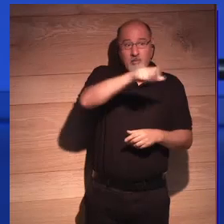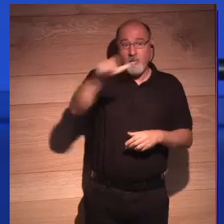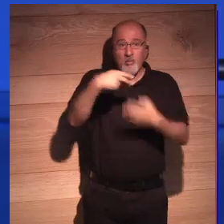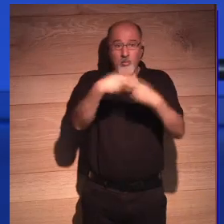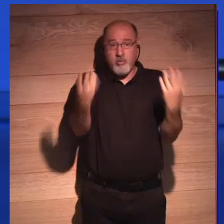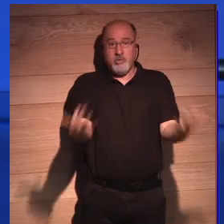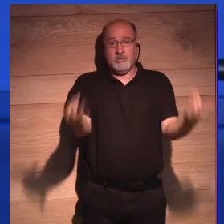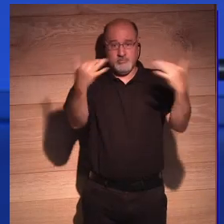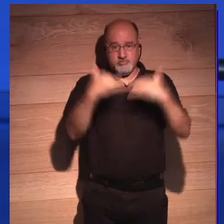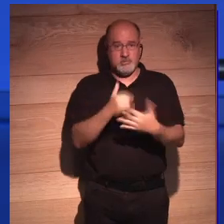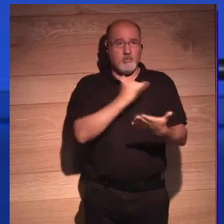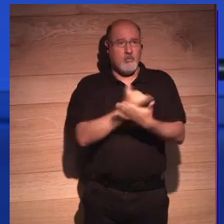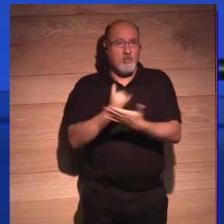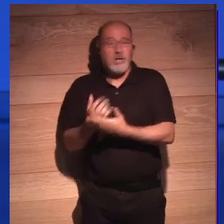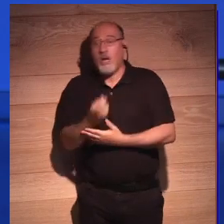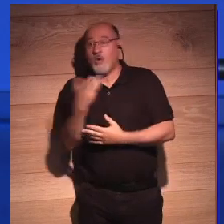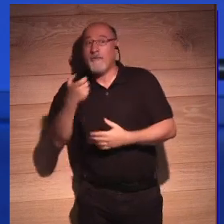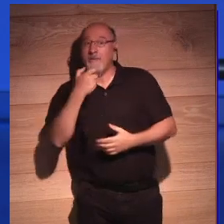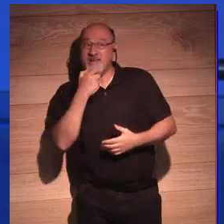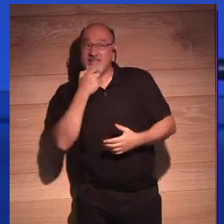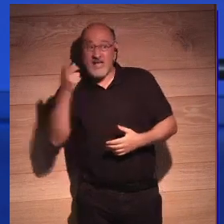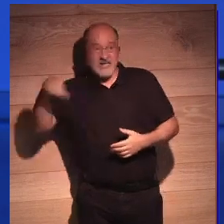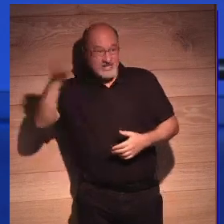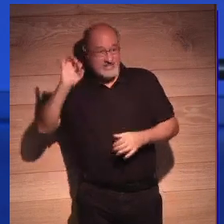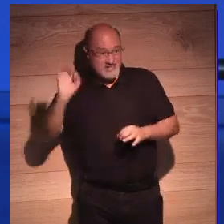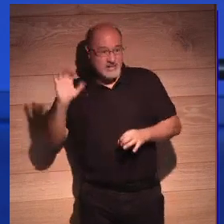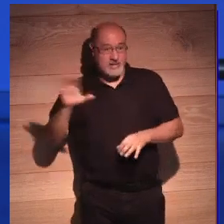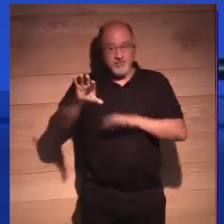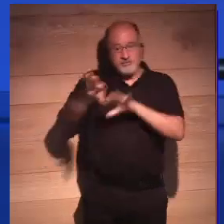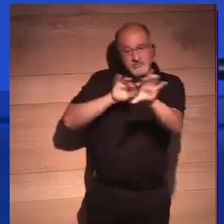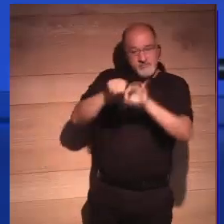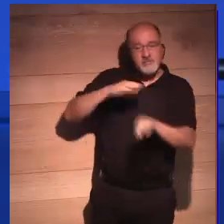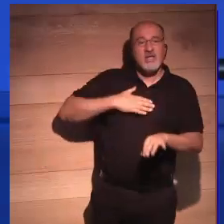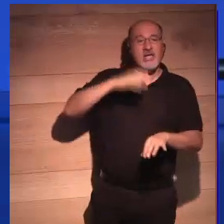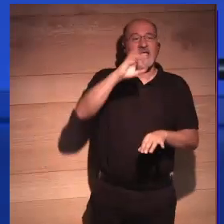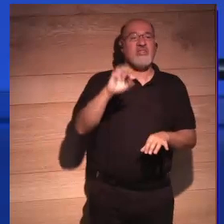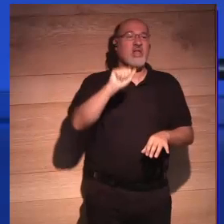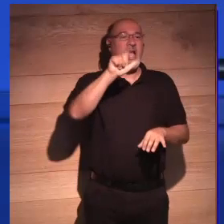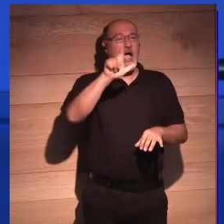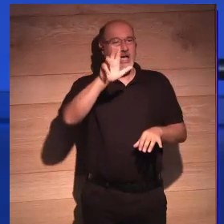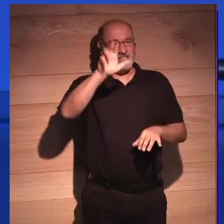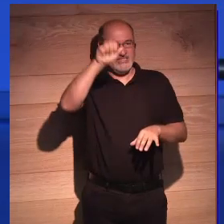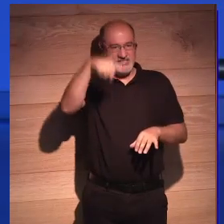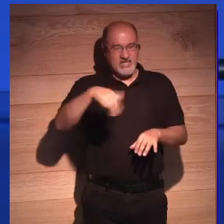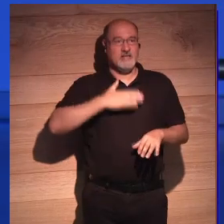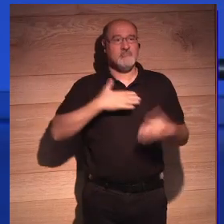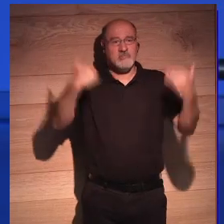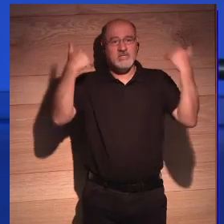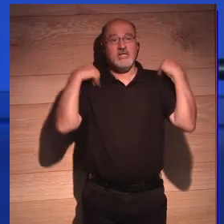free available experiences for the public, several of them British and selected by Catherine Allen,